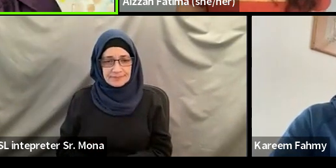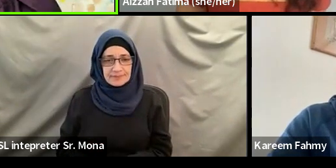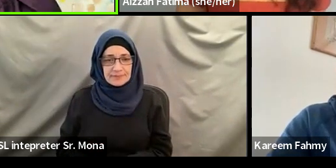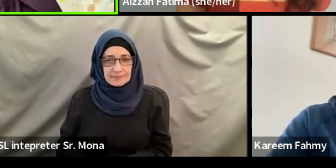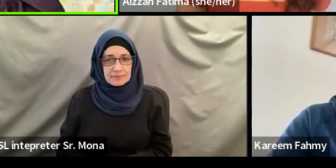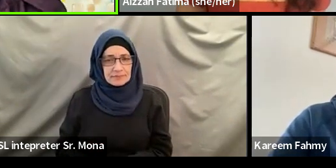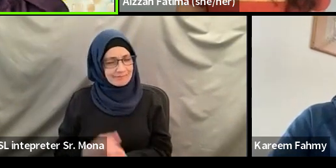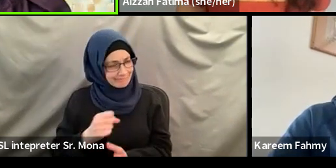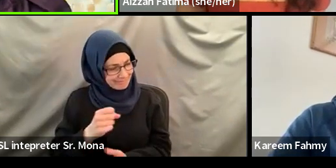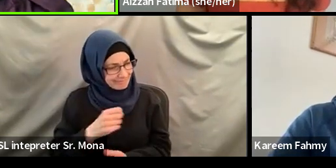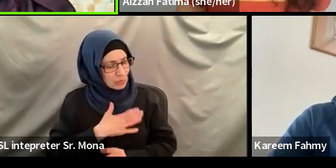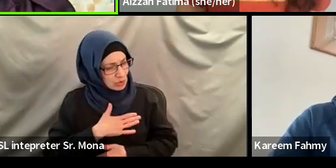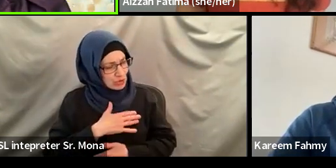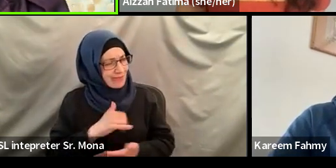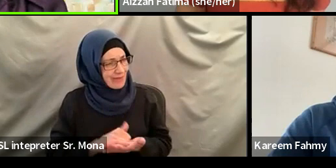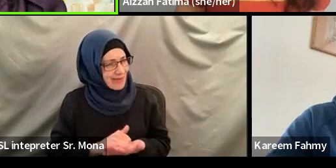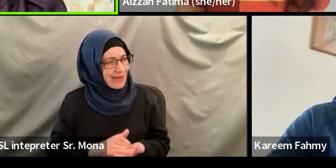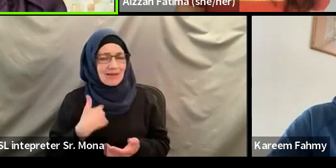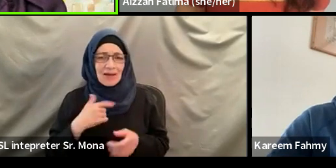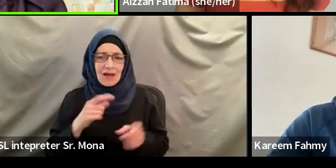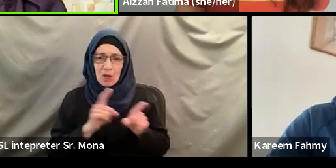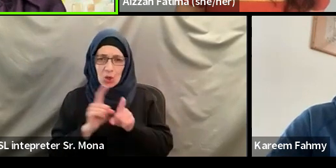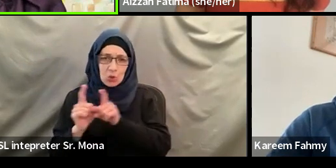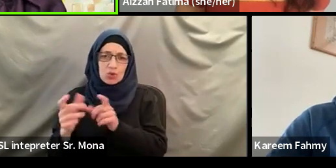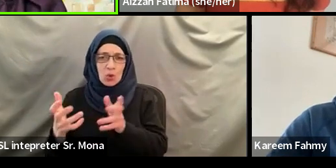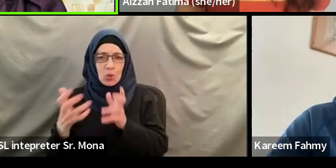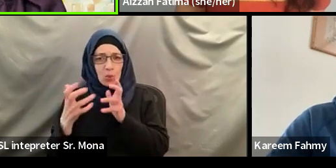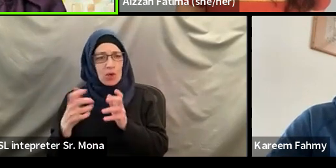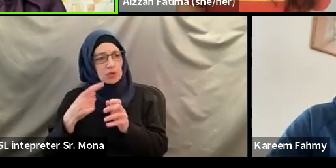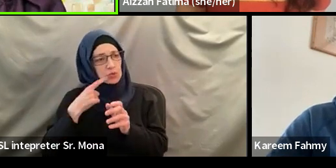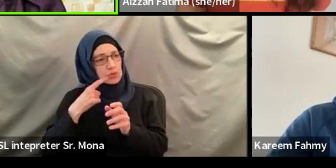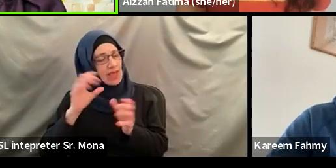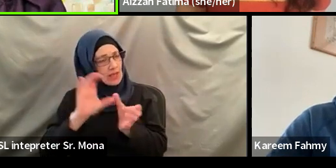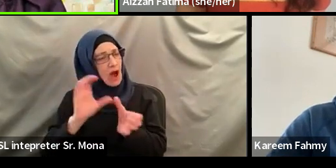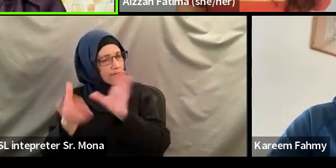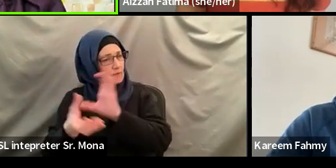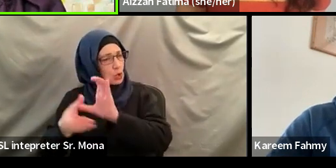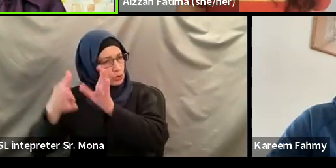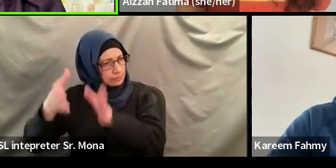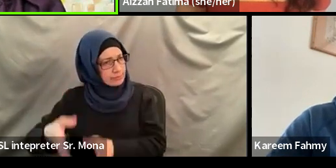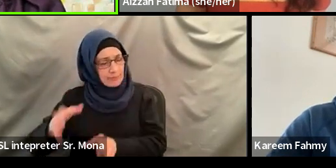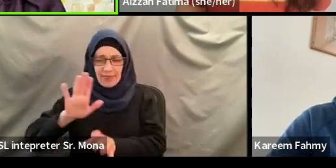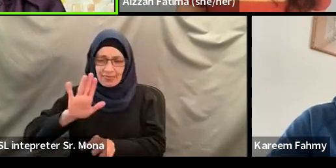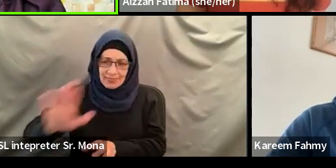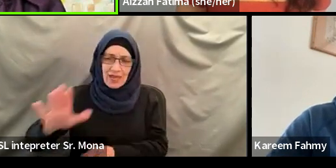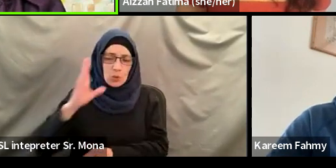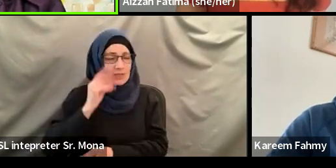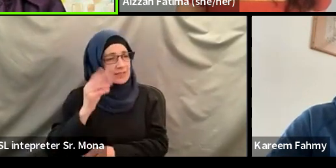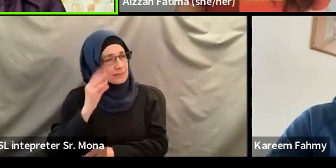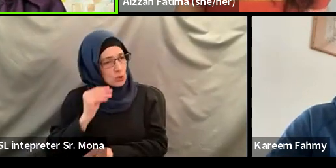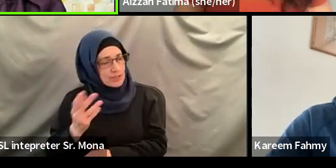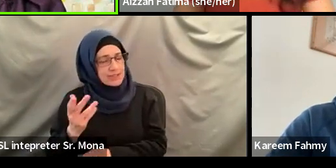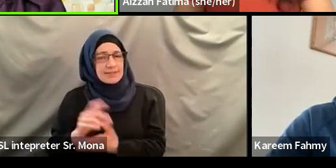Yeah, I appreciate that. I was also going to flag converts, essentially, and the convert experience, and how